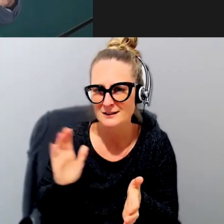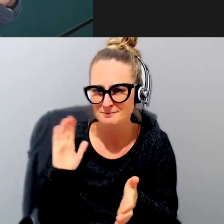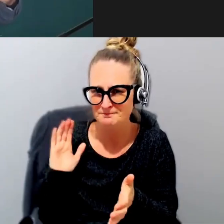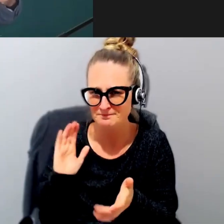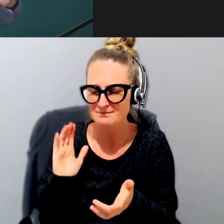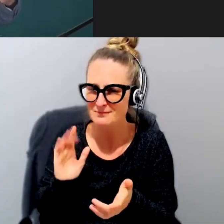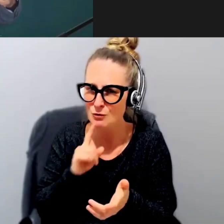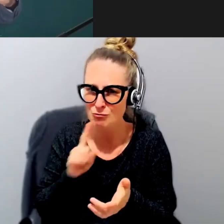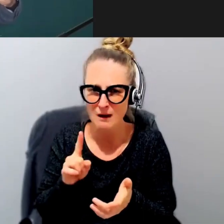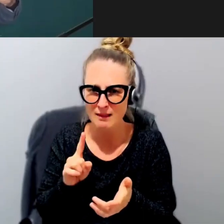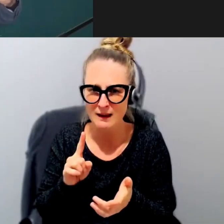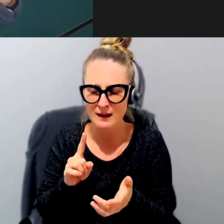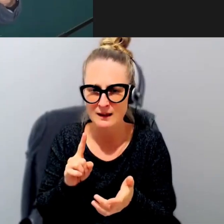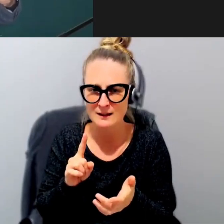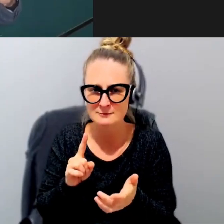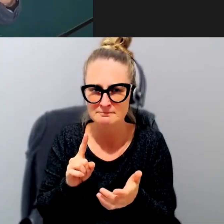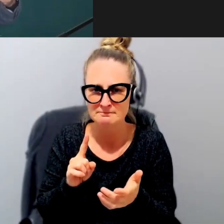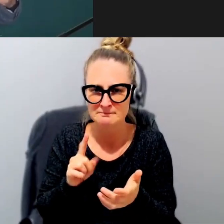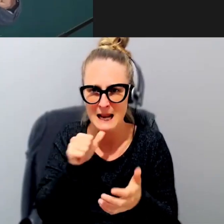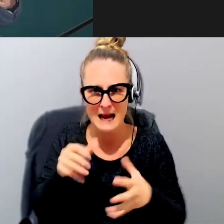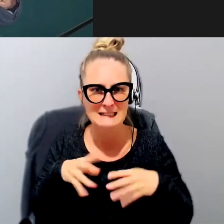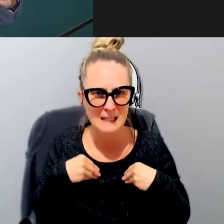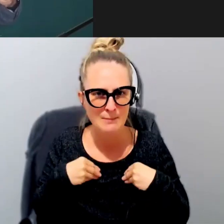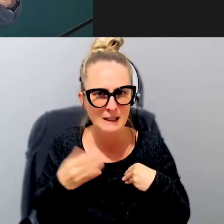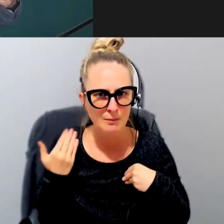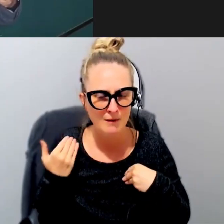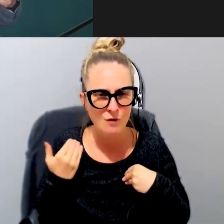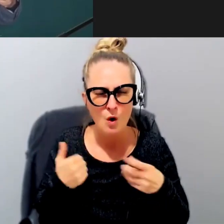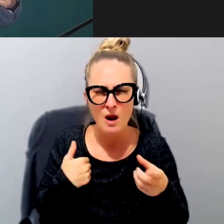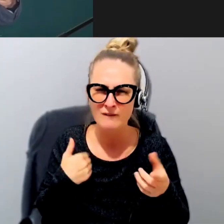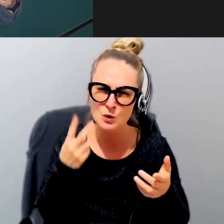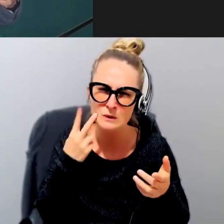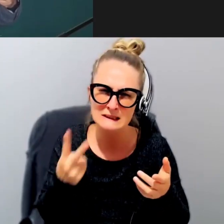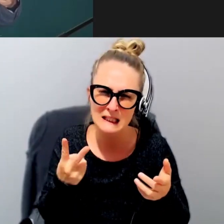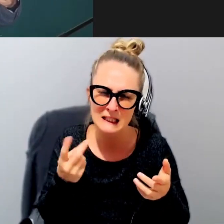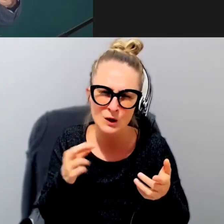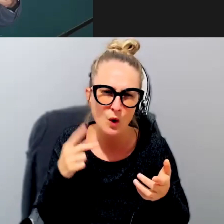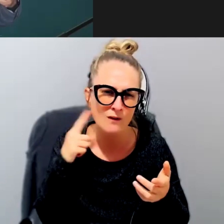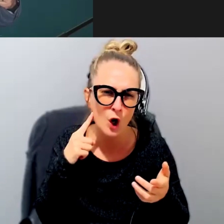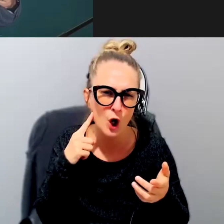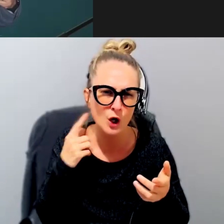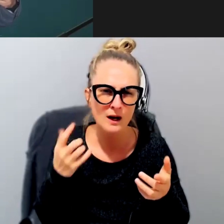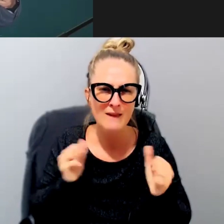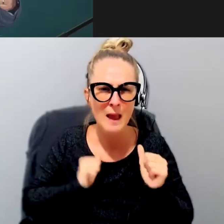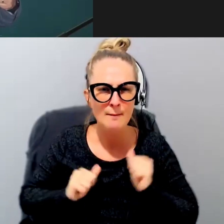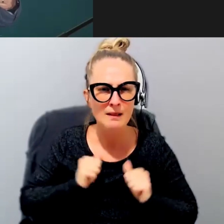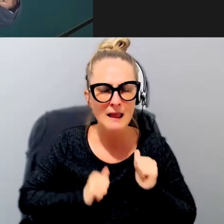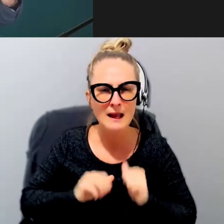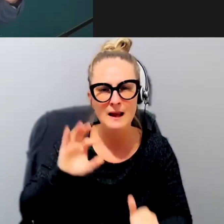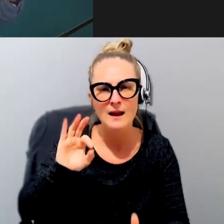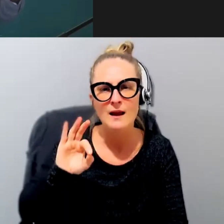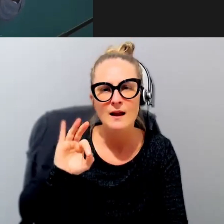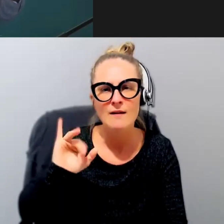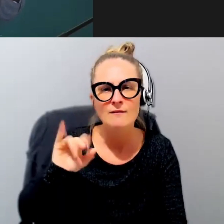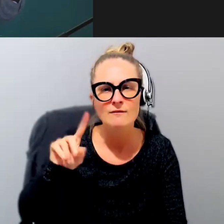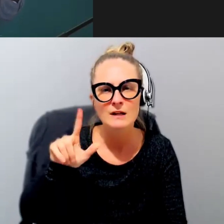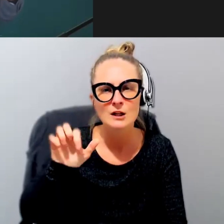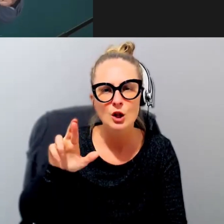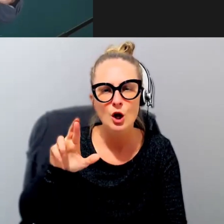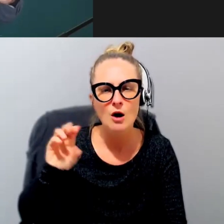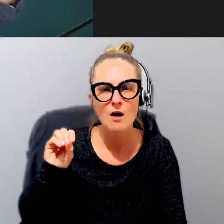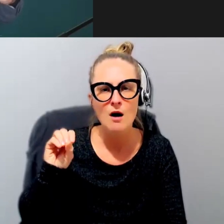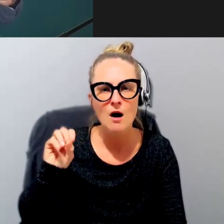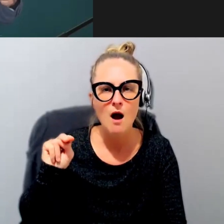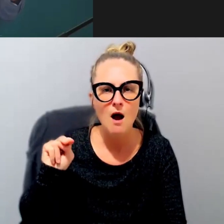know if any of you have seen or heard of the play and movie Fiddler on the Roof.